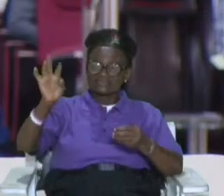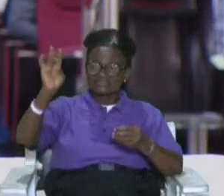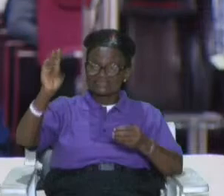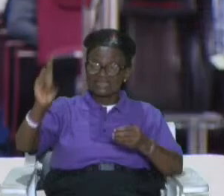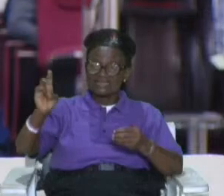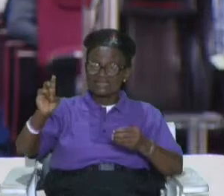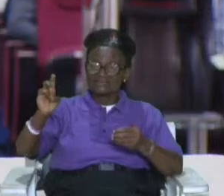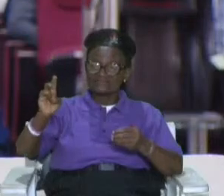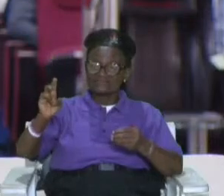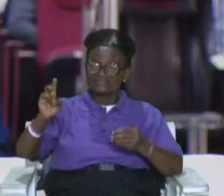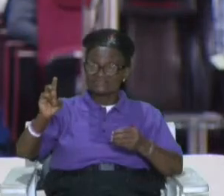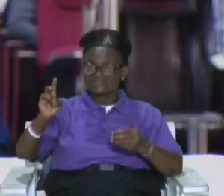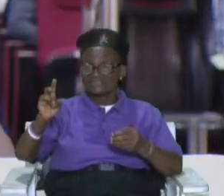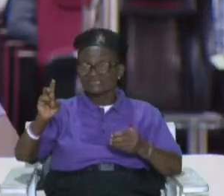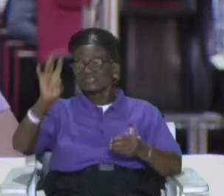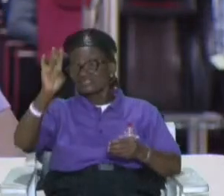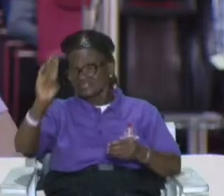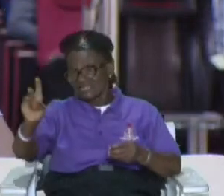1977 or so,